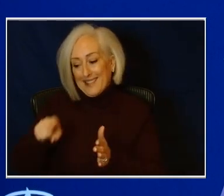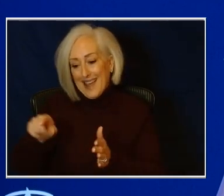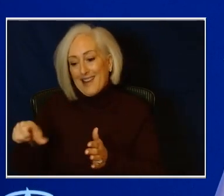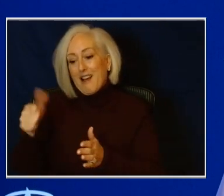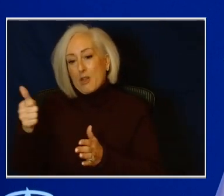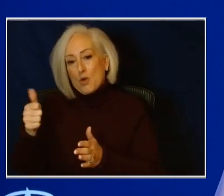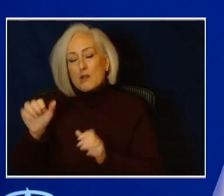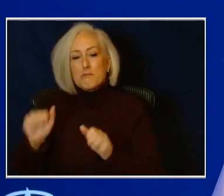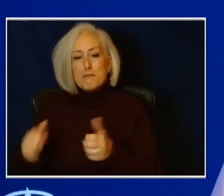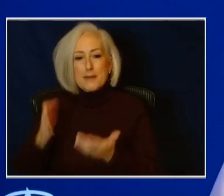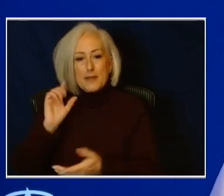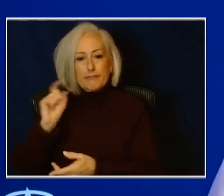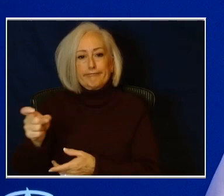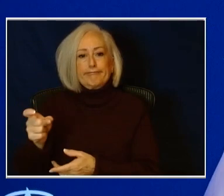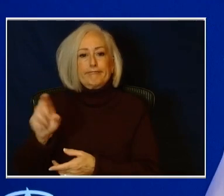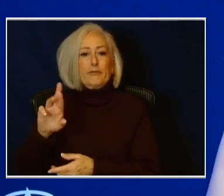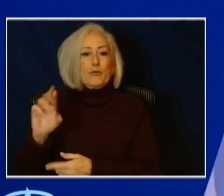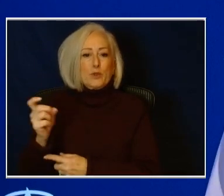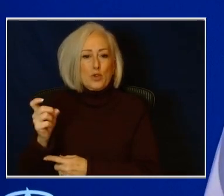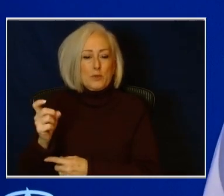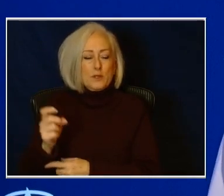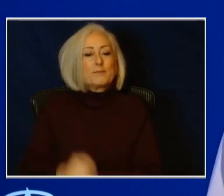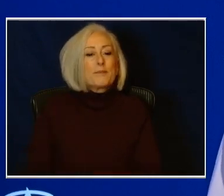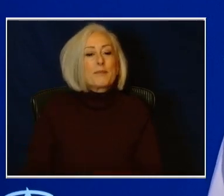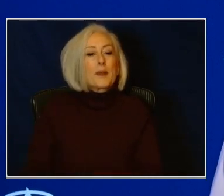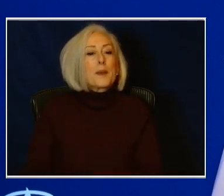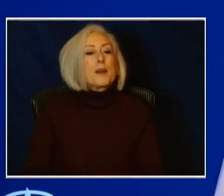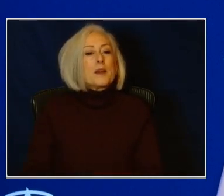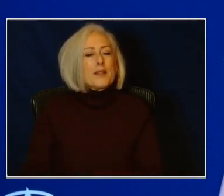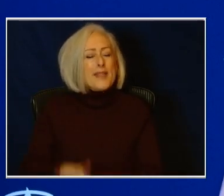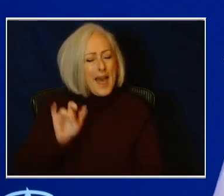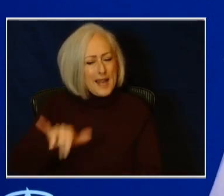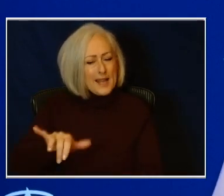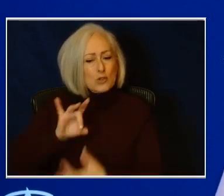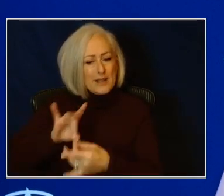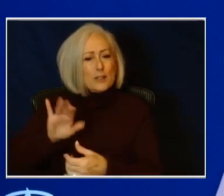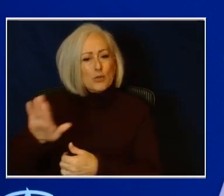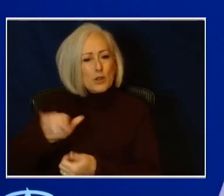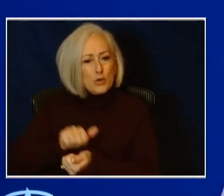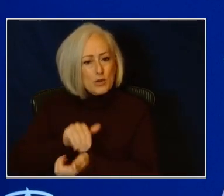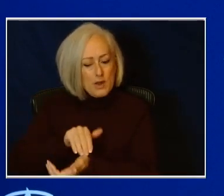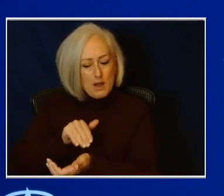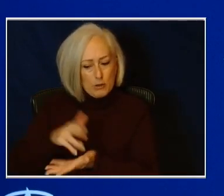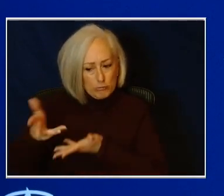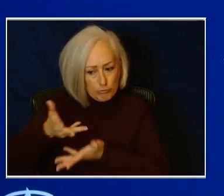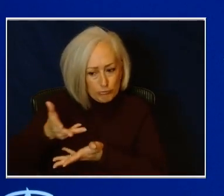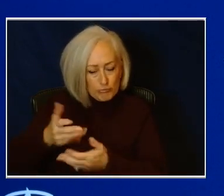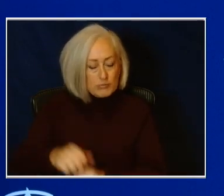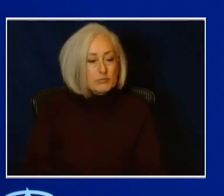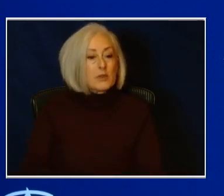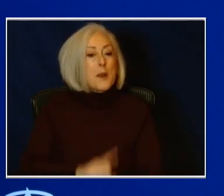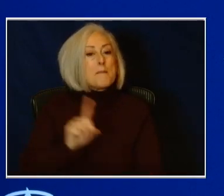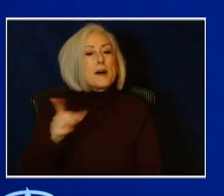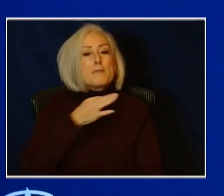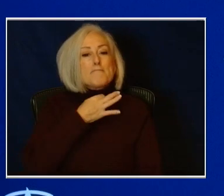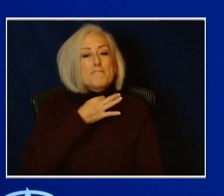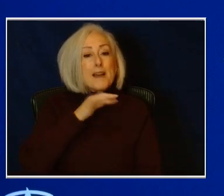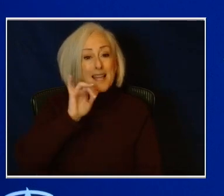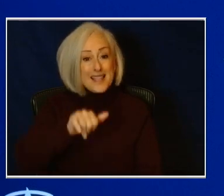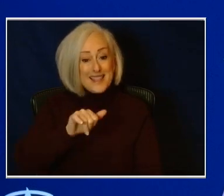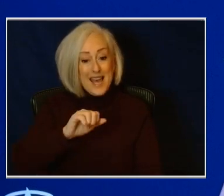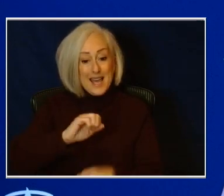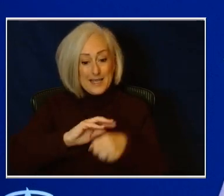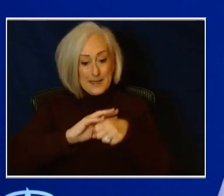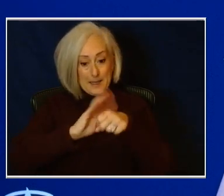provider. But my biggest concern is then at some point, does the virus change? Does that spike protein change